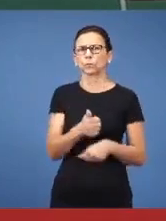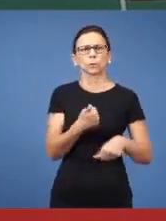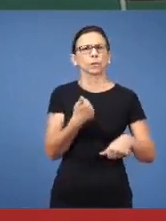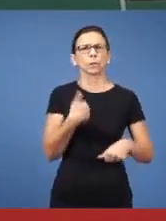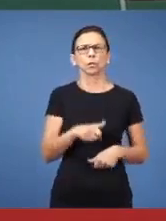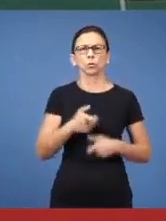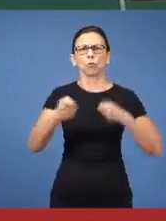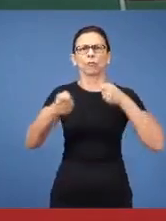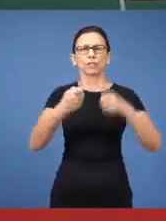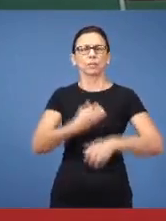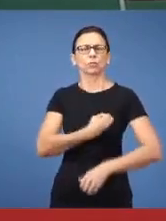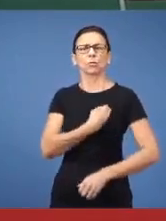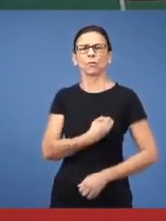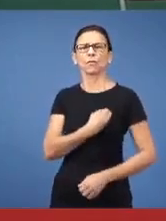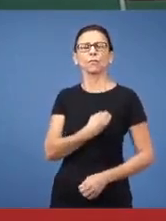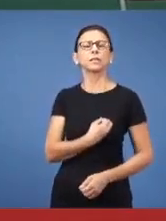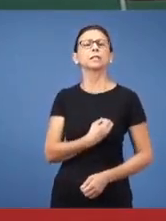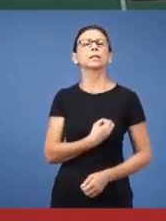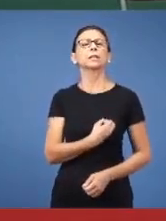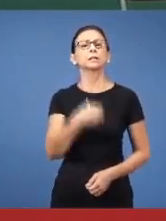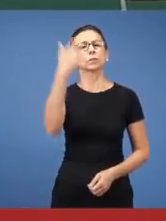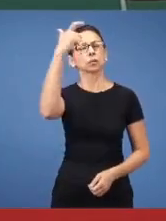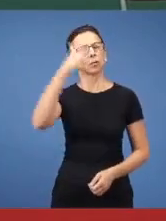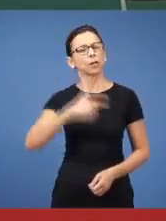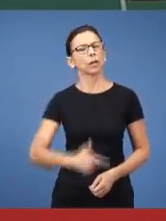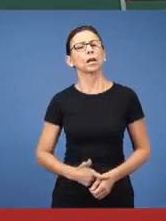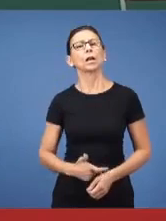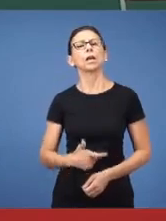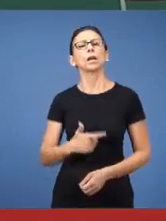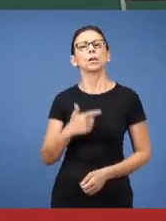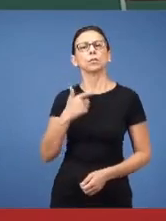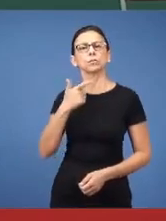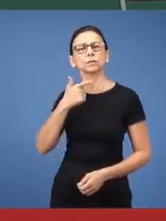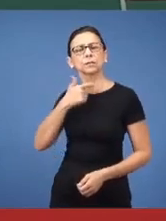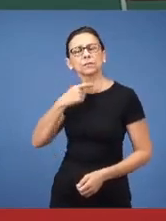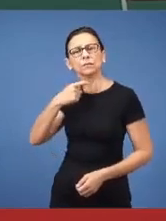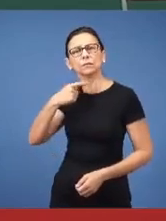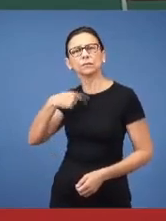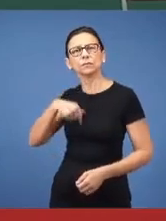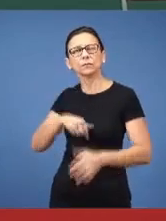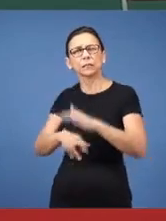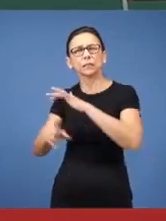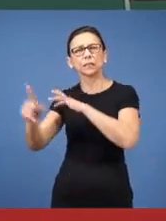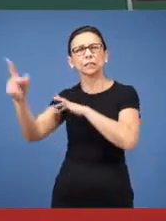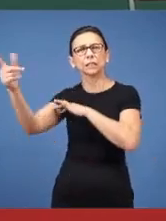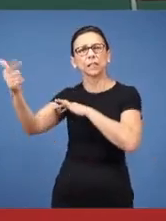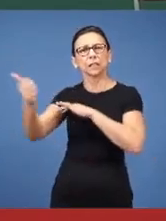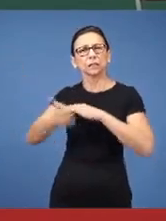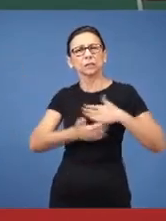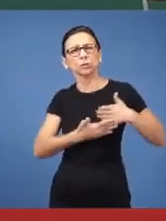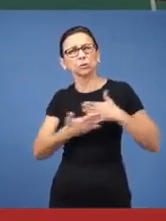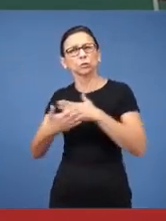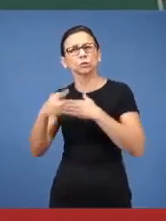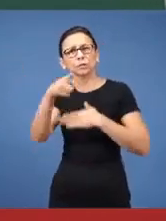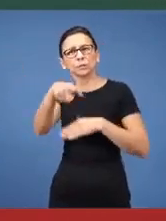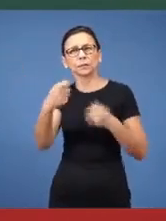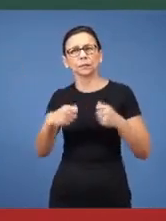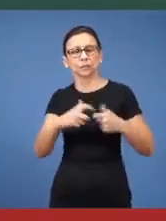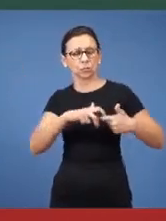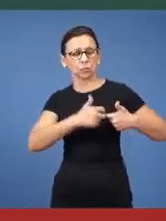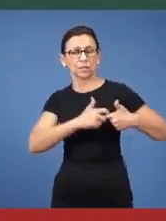governing your life. Whoever directs your steps is me. You're going to an eternity with me. You need